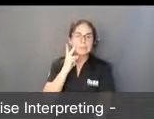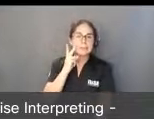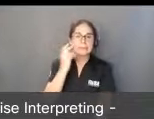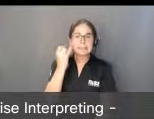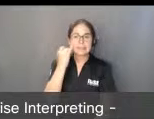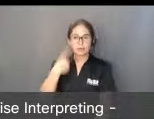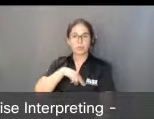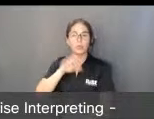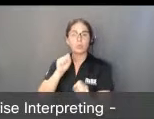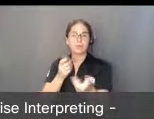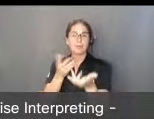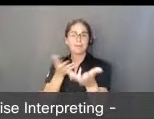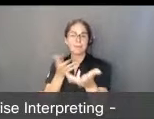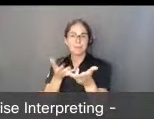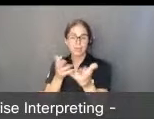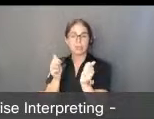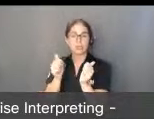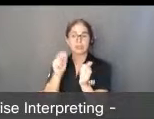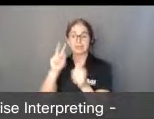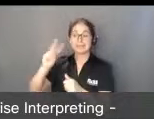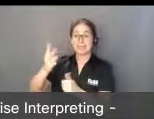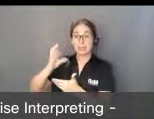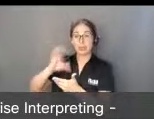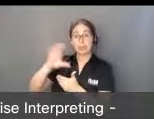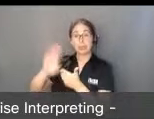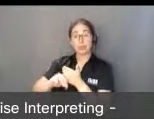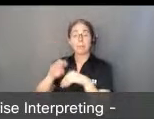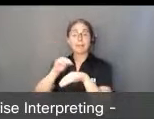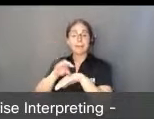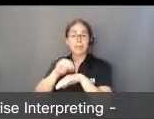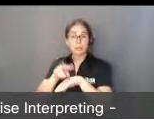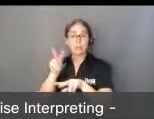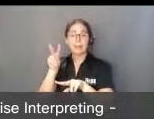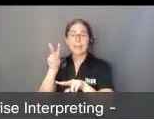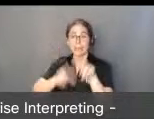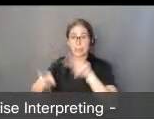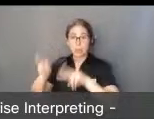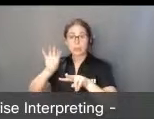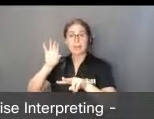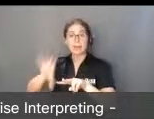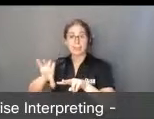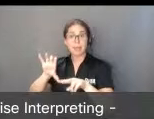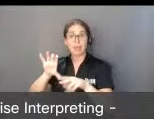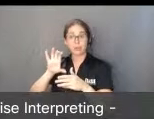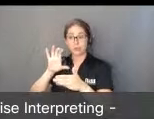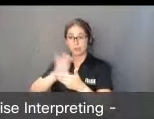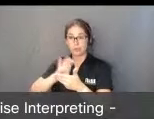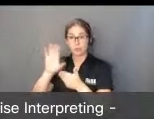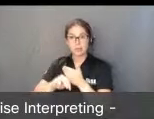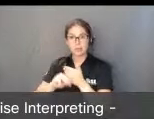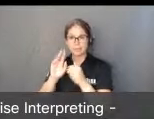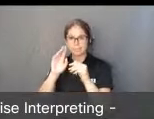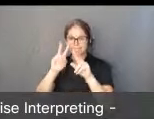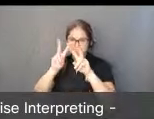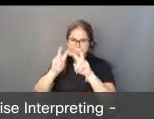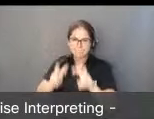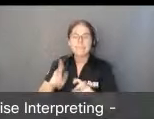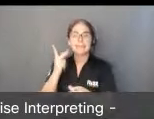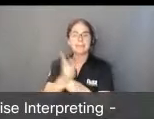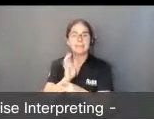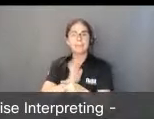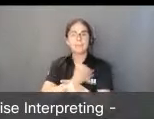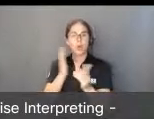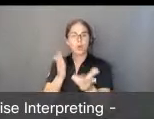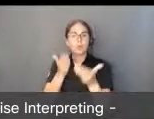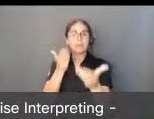the secondary curriculum council in looking at this program closely and see what recommendations they